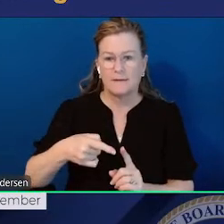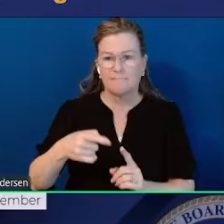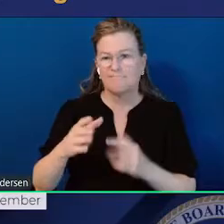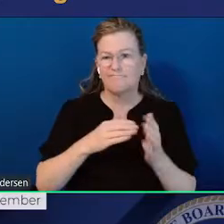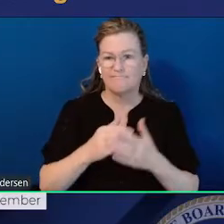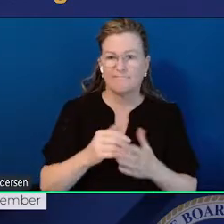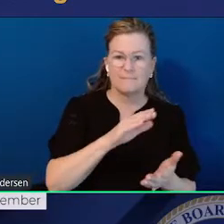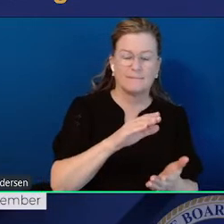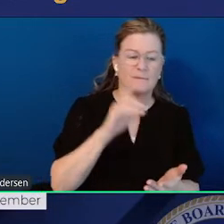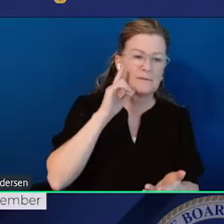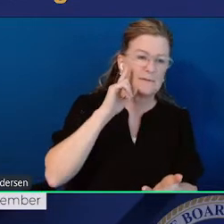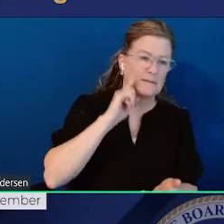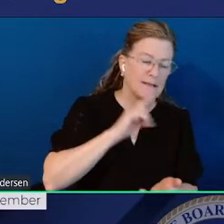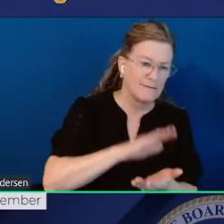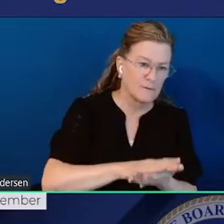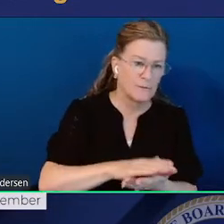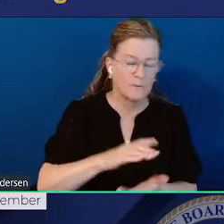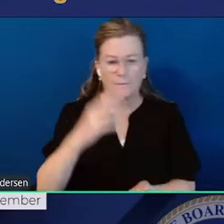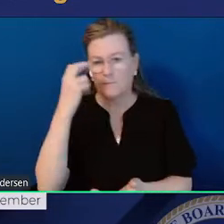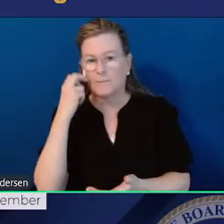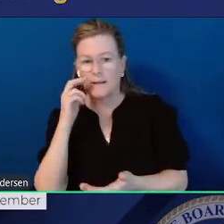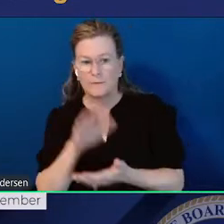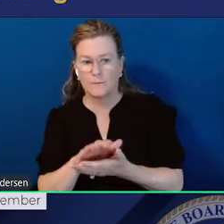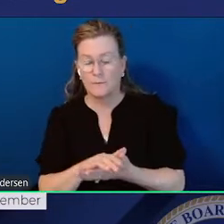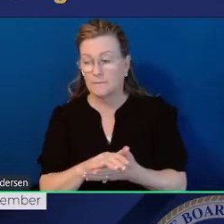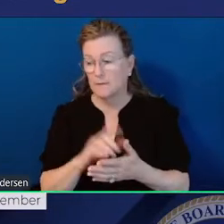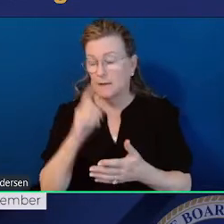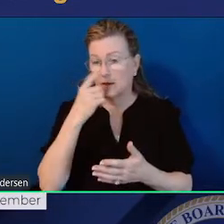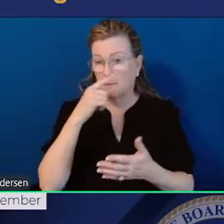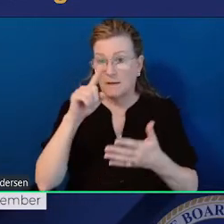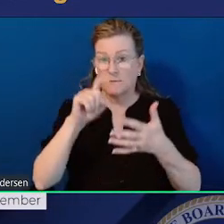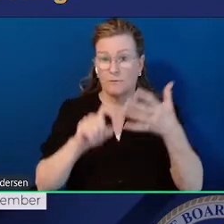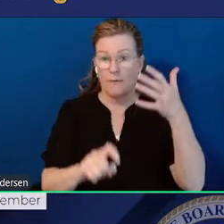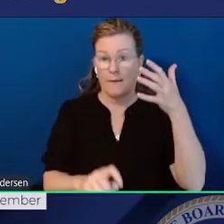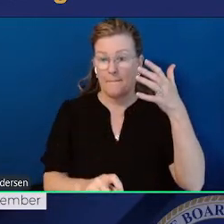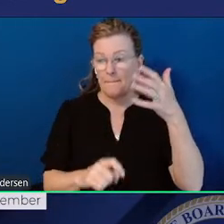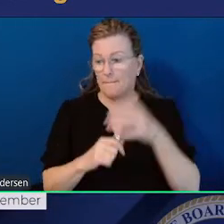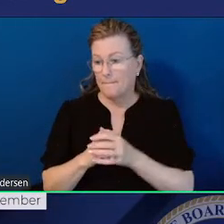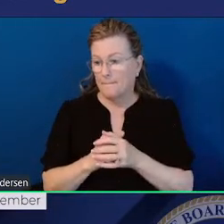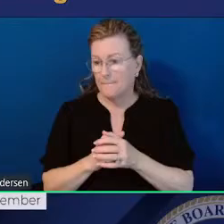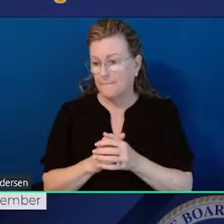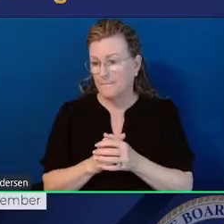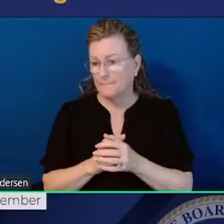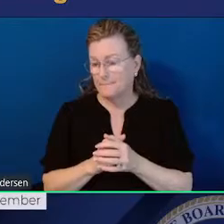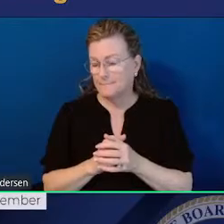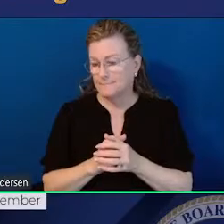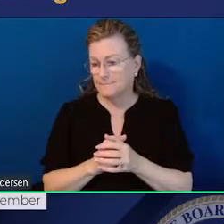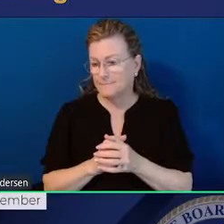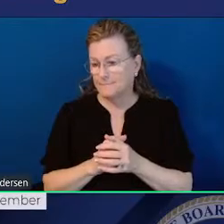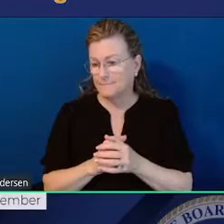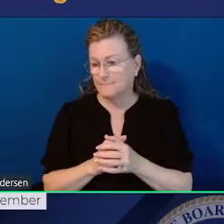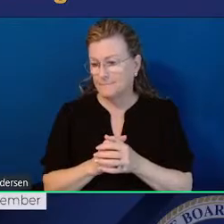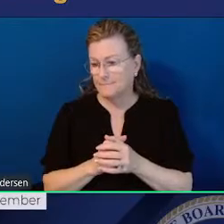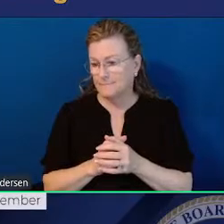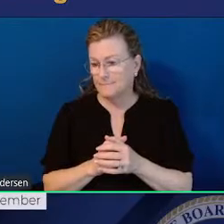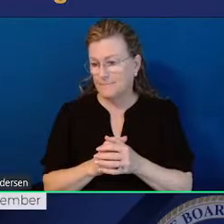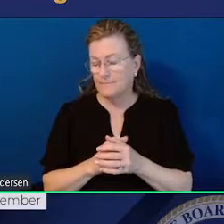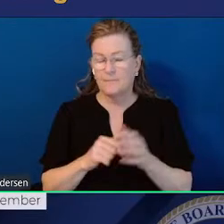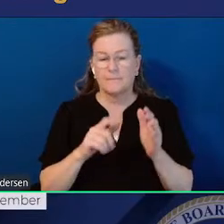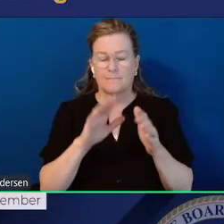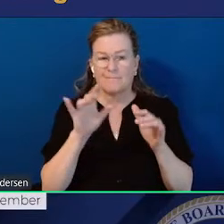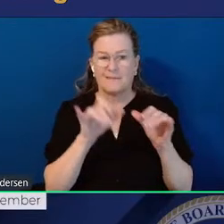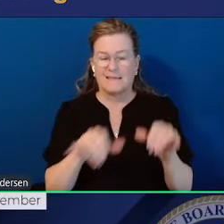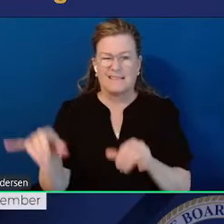School for the Deaf or the School for the Blind. I'm going to scroll down. This is all the